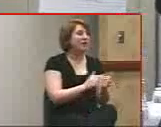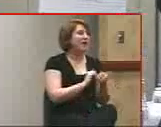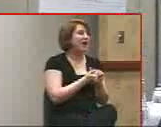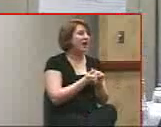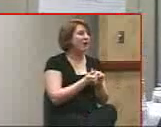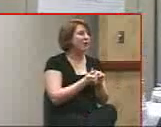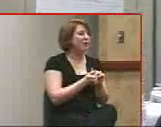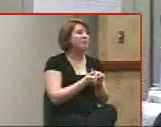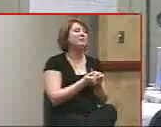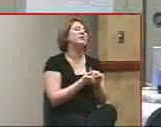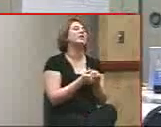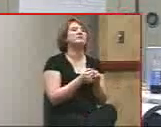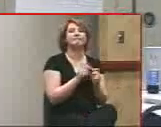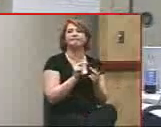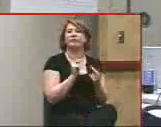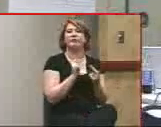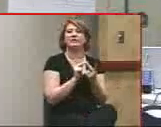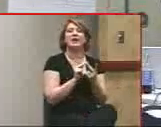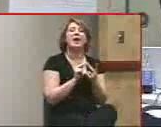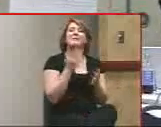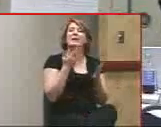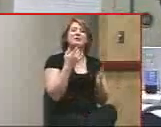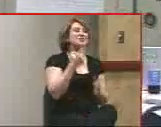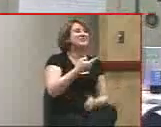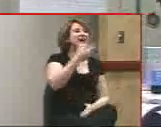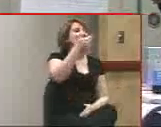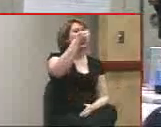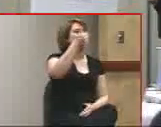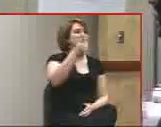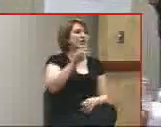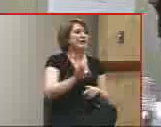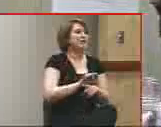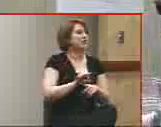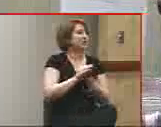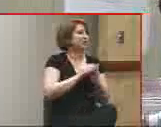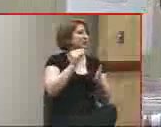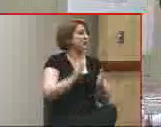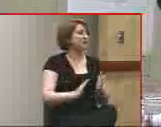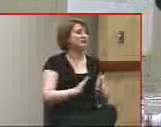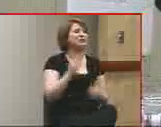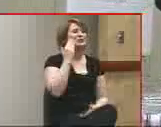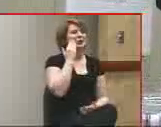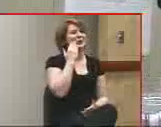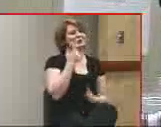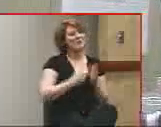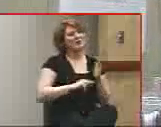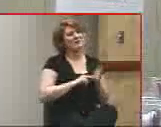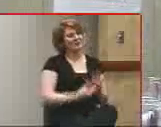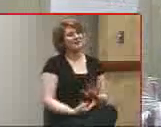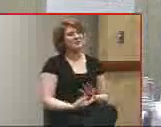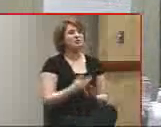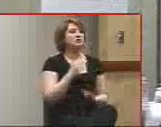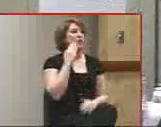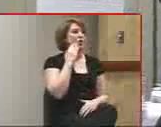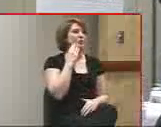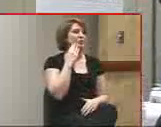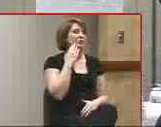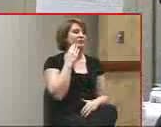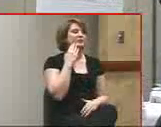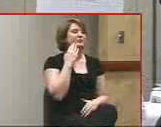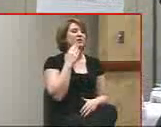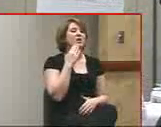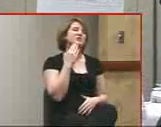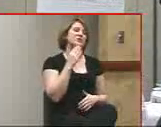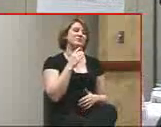it is. Let's say she's higher functioning. Let's say she knows what it is, what it means. Now what's it going to look